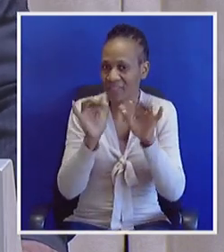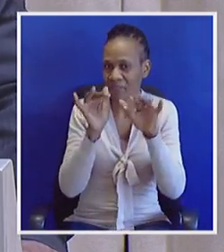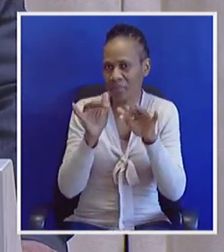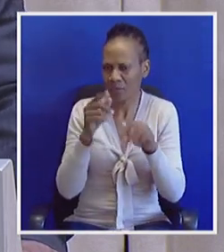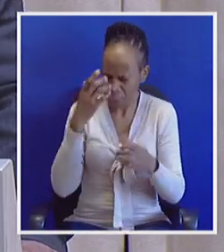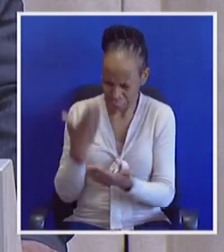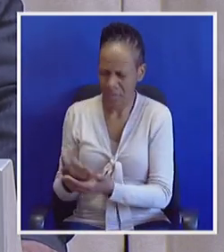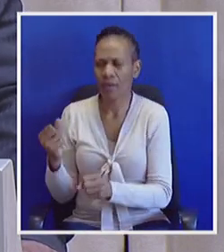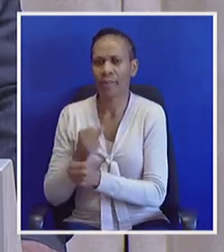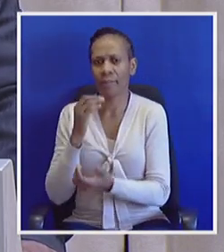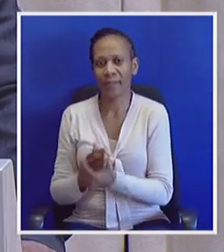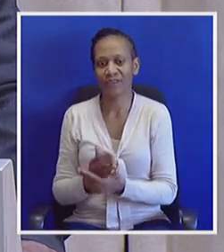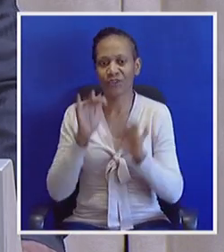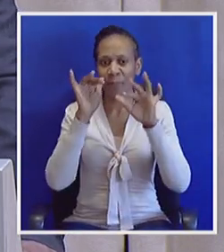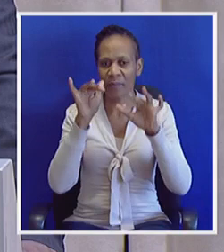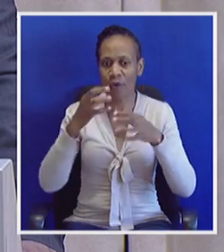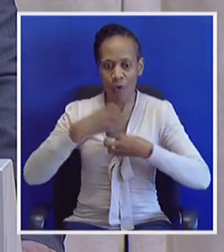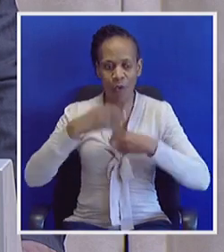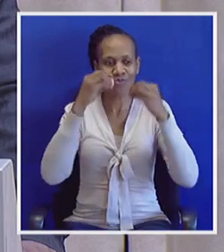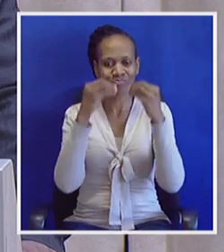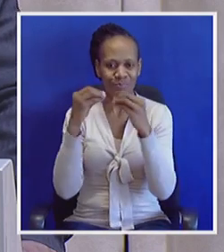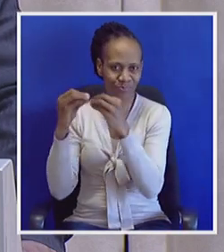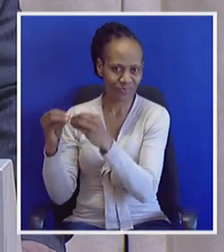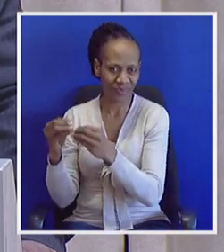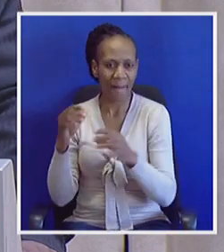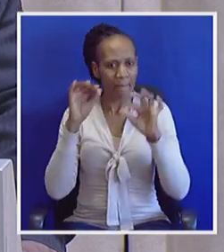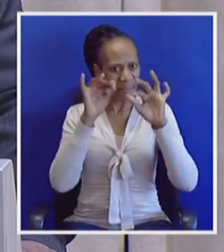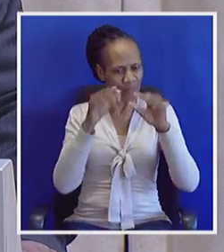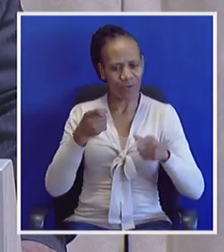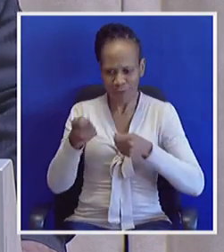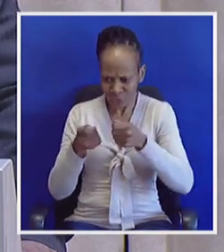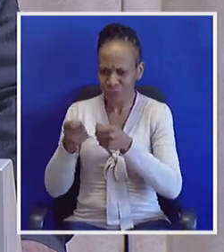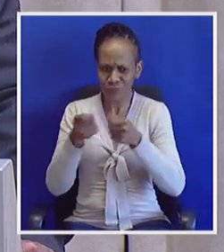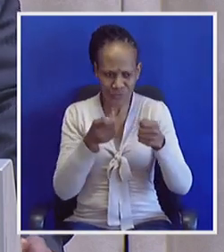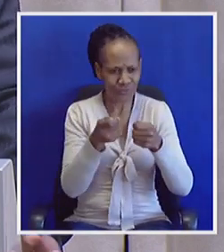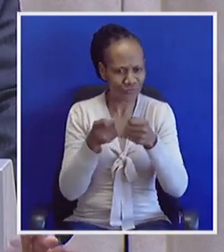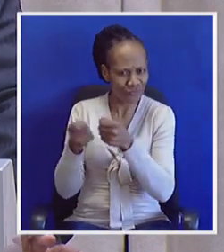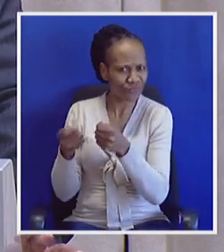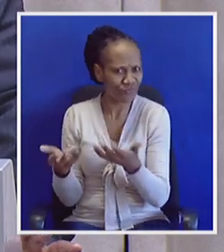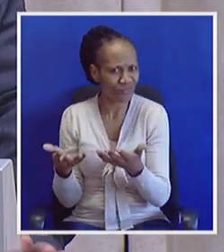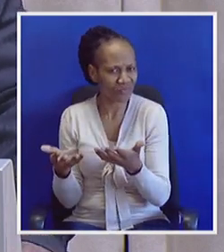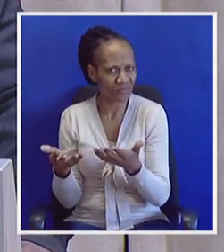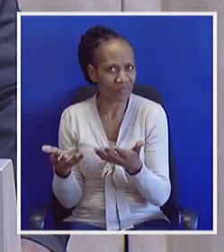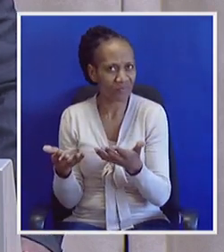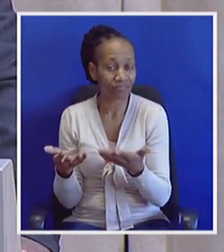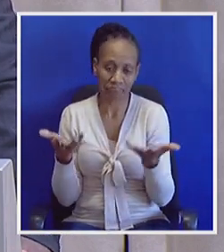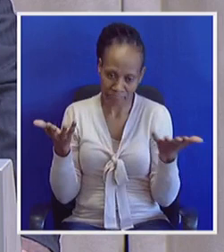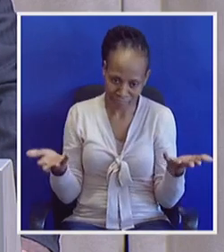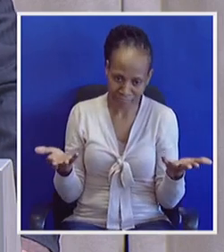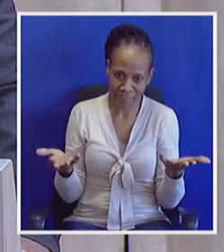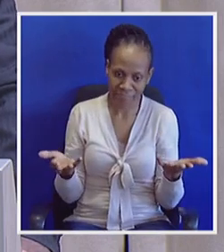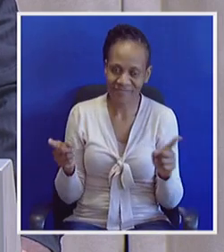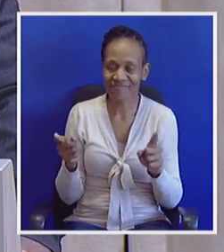we get our people into ownership and control processes or seats, that in